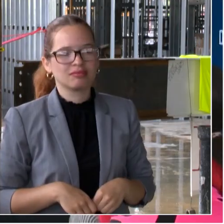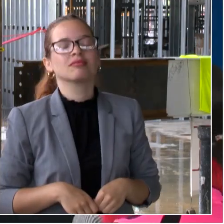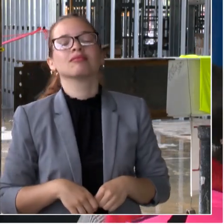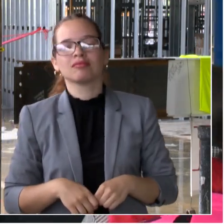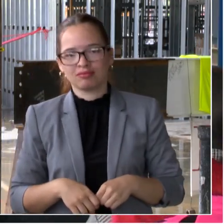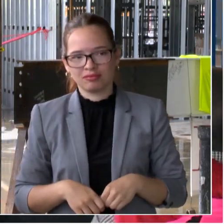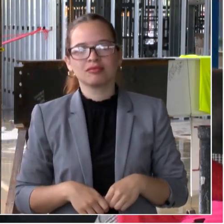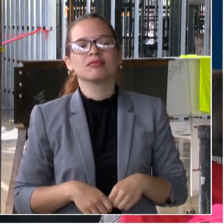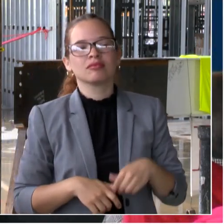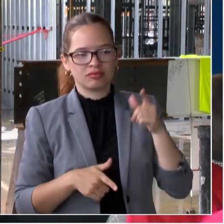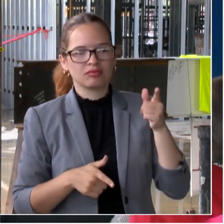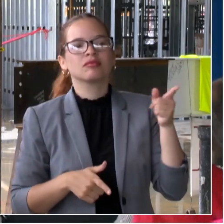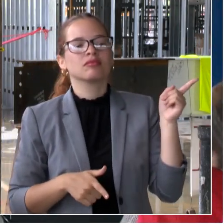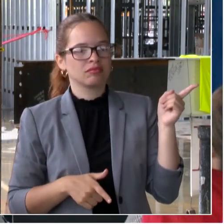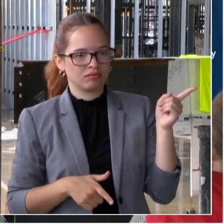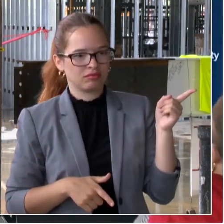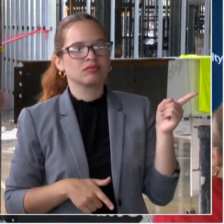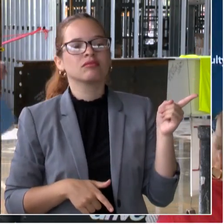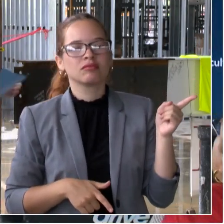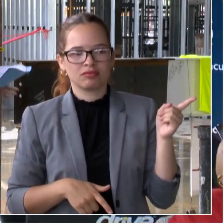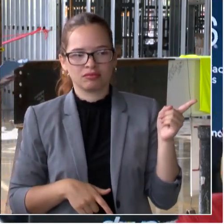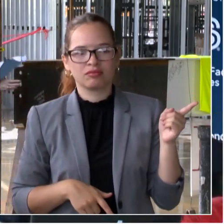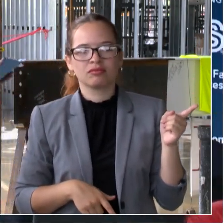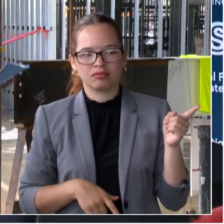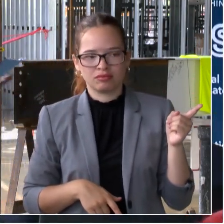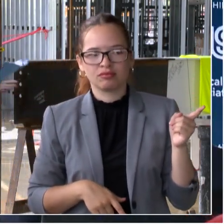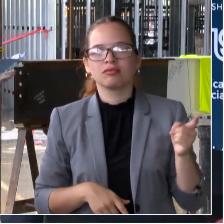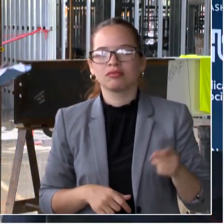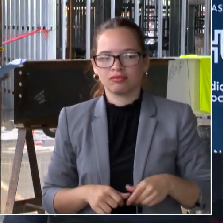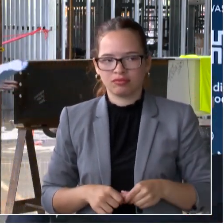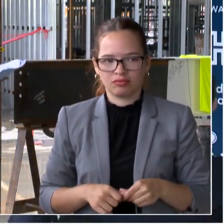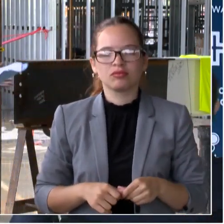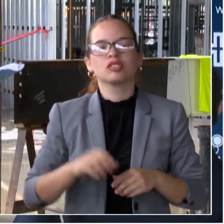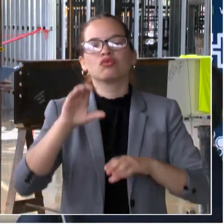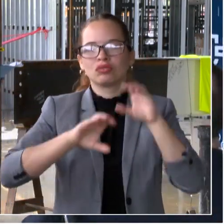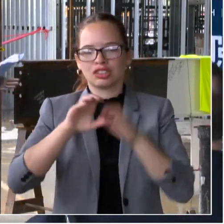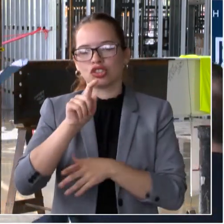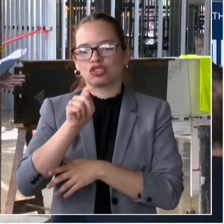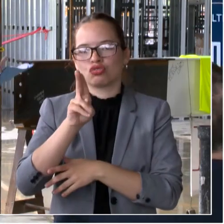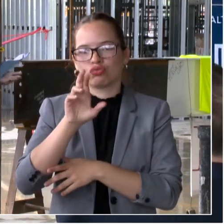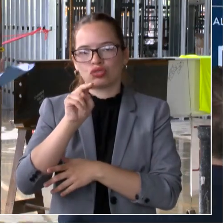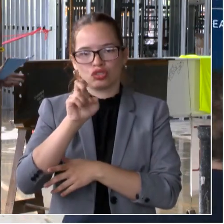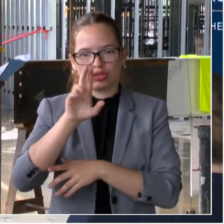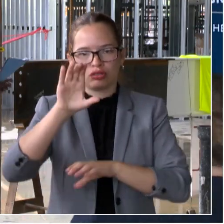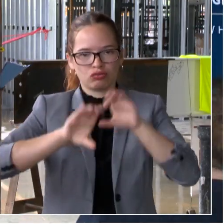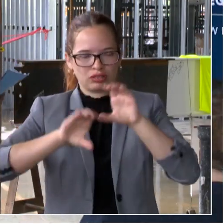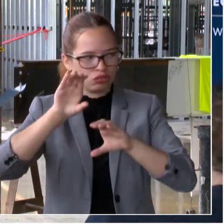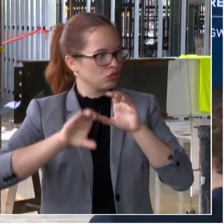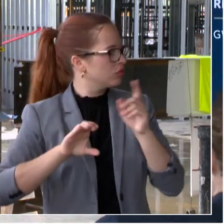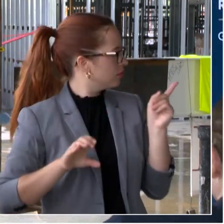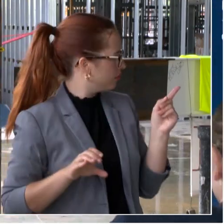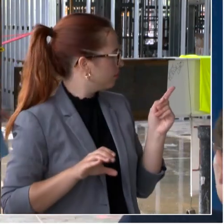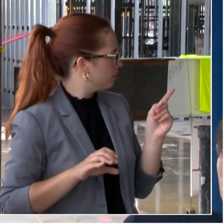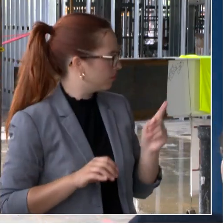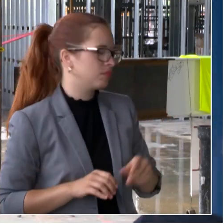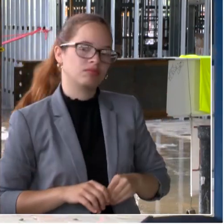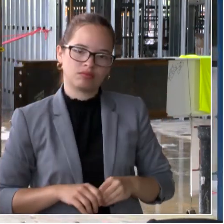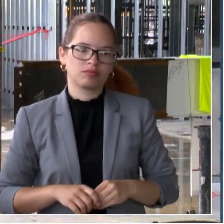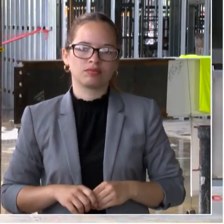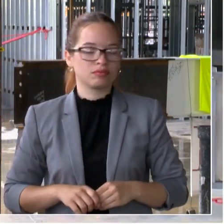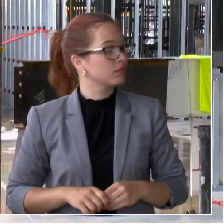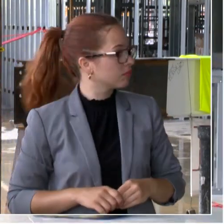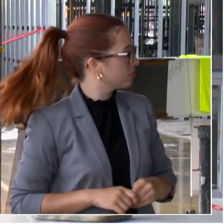Washington, D.C., our great nation's capital. And at this time, I would like to turn over to Darian Grant, Vice President and General Manager